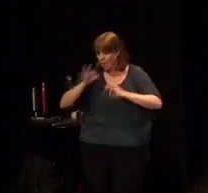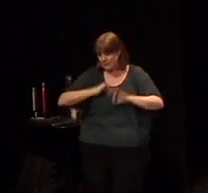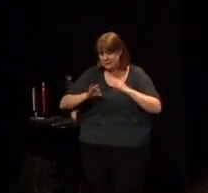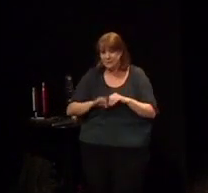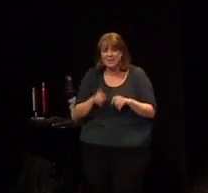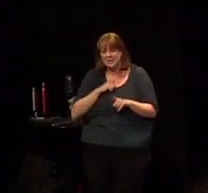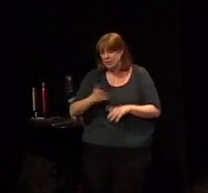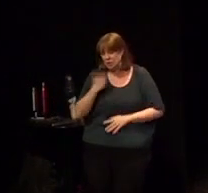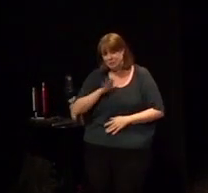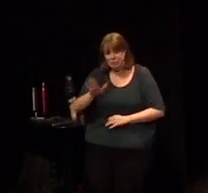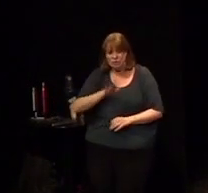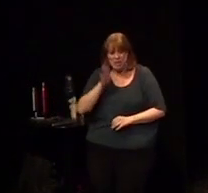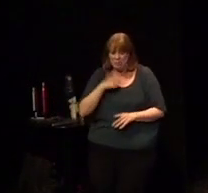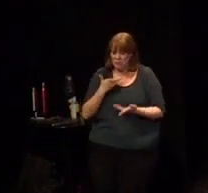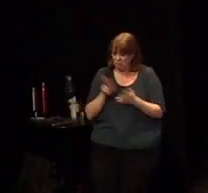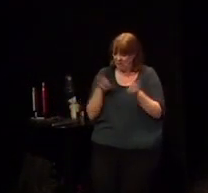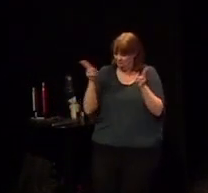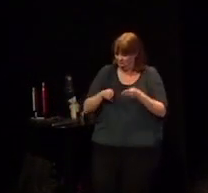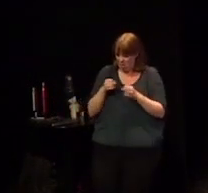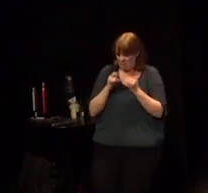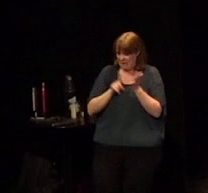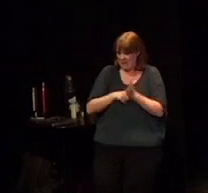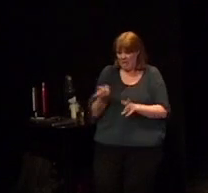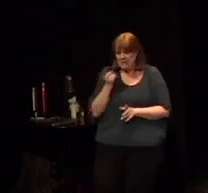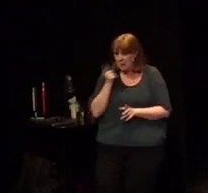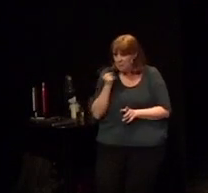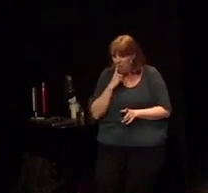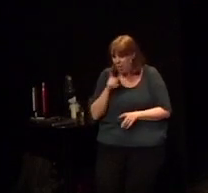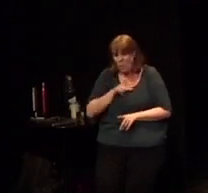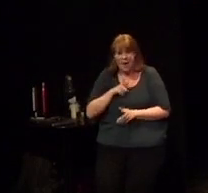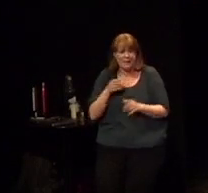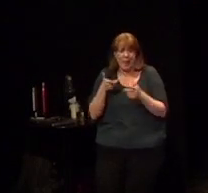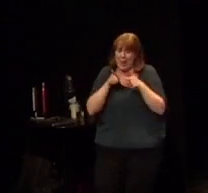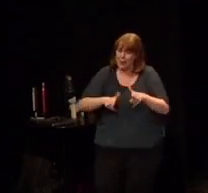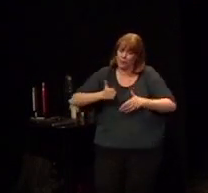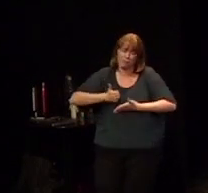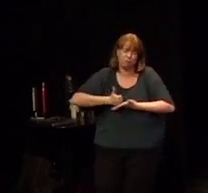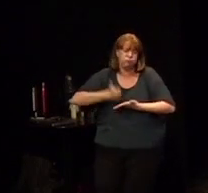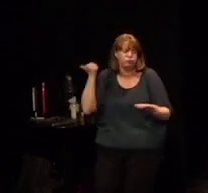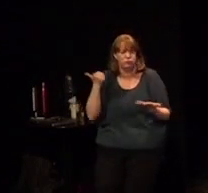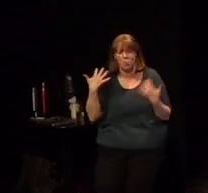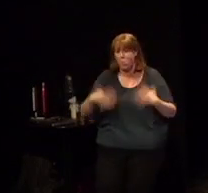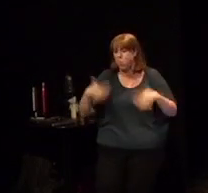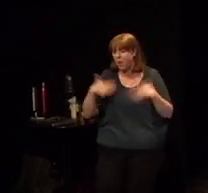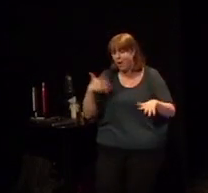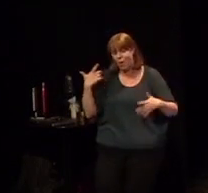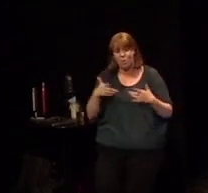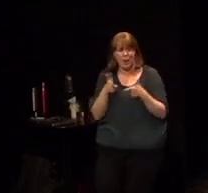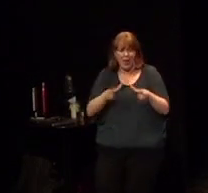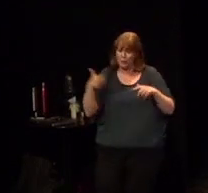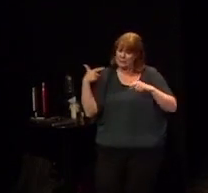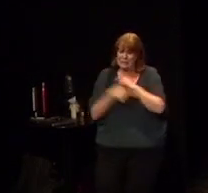BSL down to its component parts, because it is bloody fantastic. Like, I mean, just phenomenal. The depth